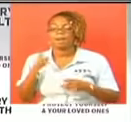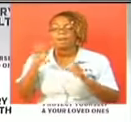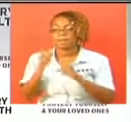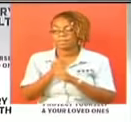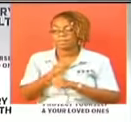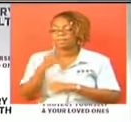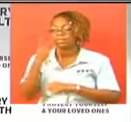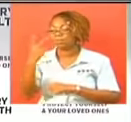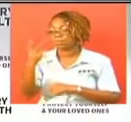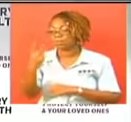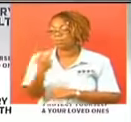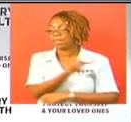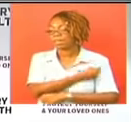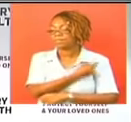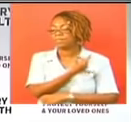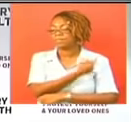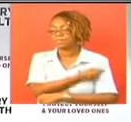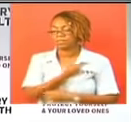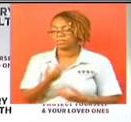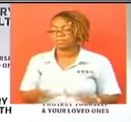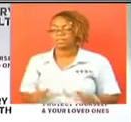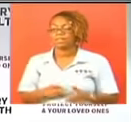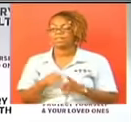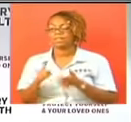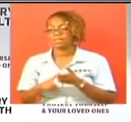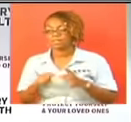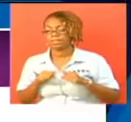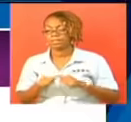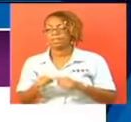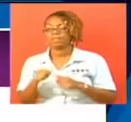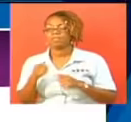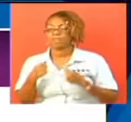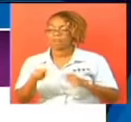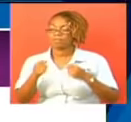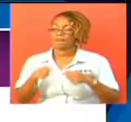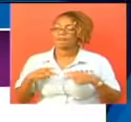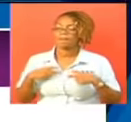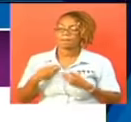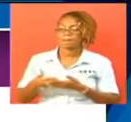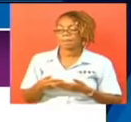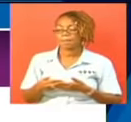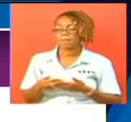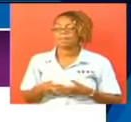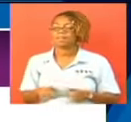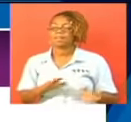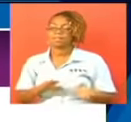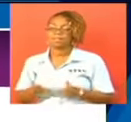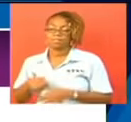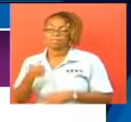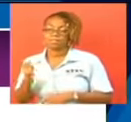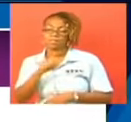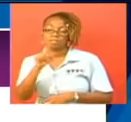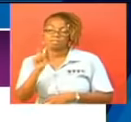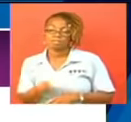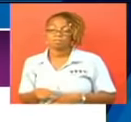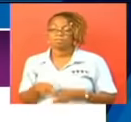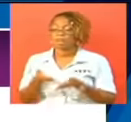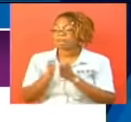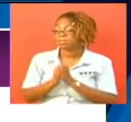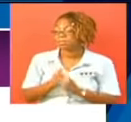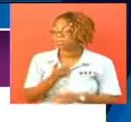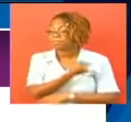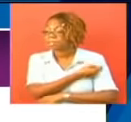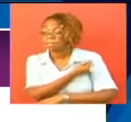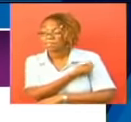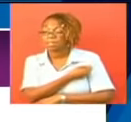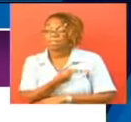doesn't affect the males and the females. Does it actually affect fertility of both male and female? So, right. So, Al, that's